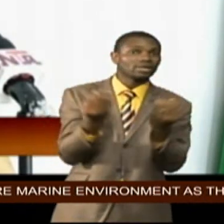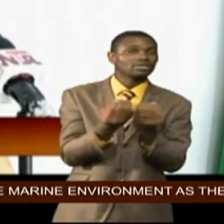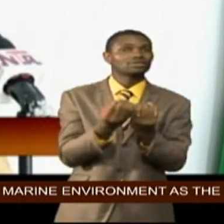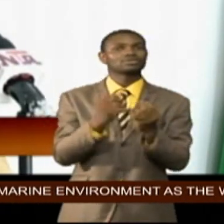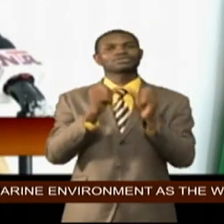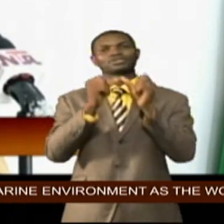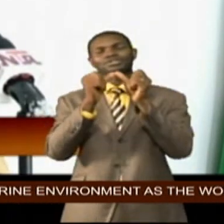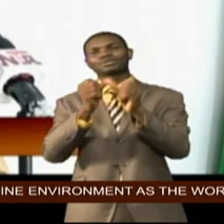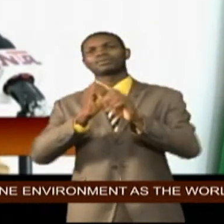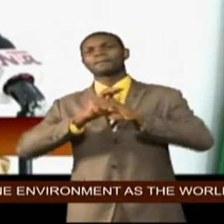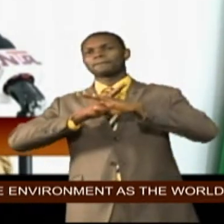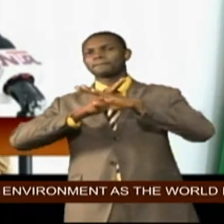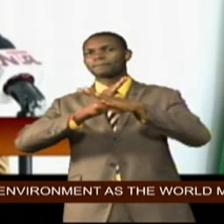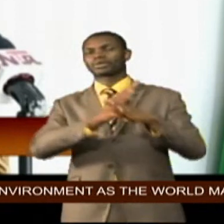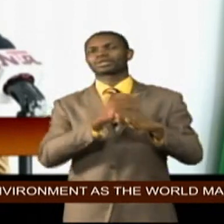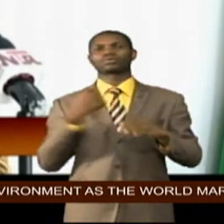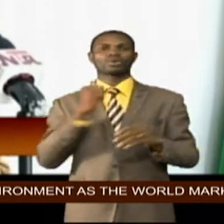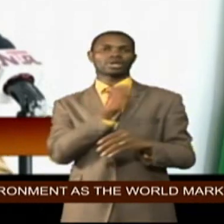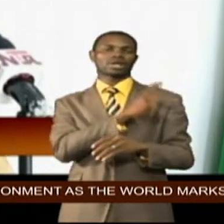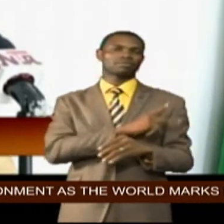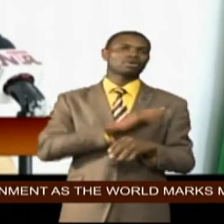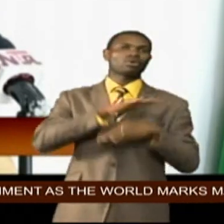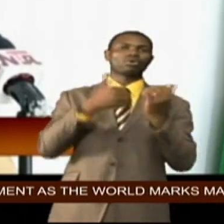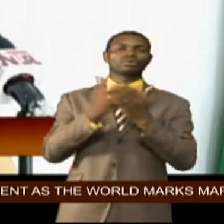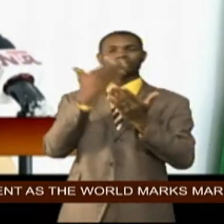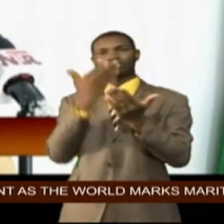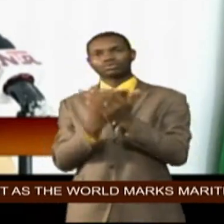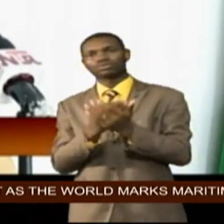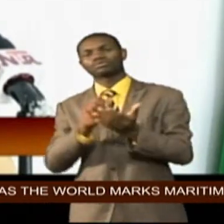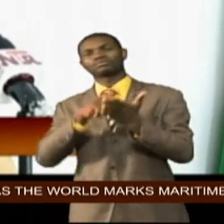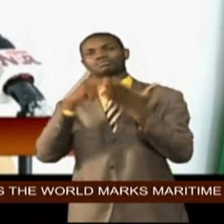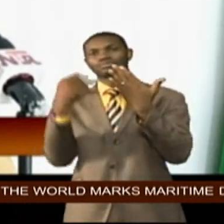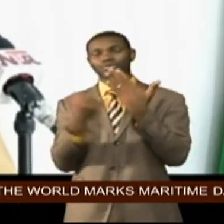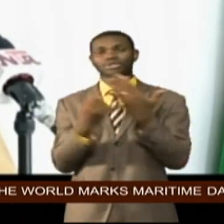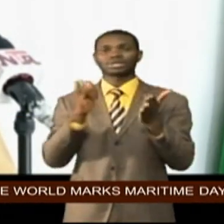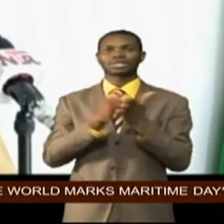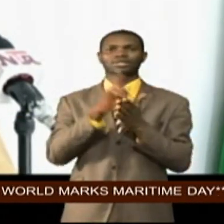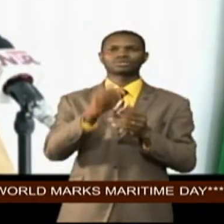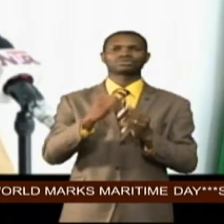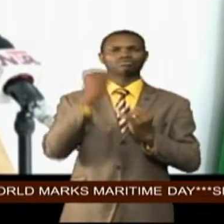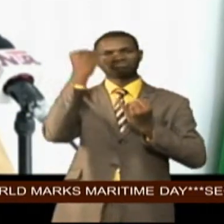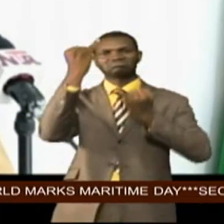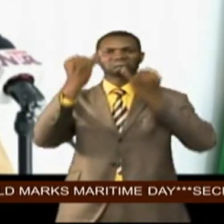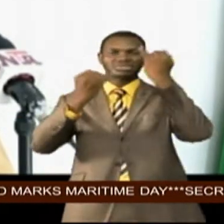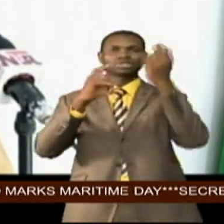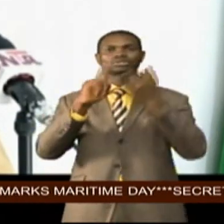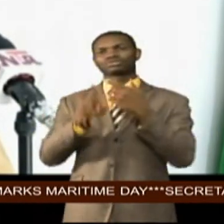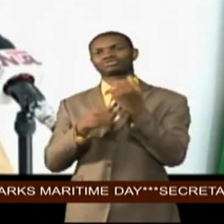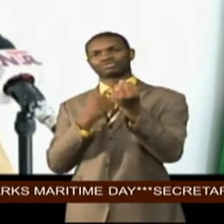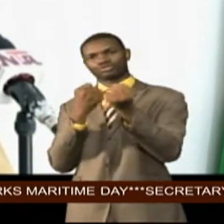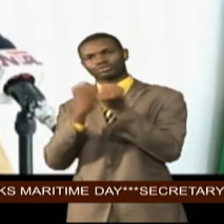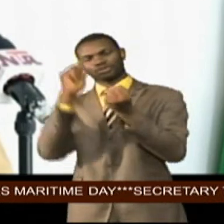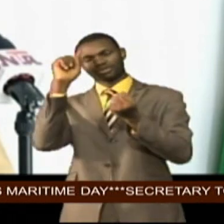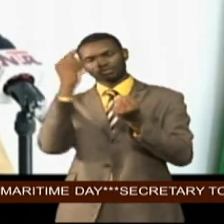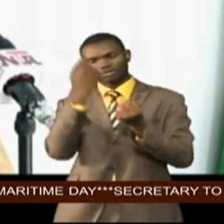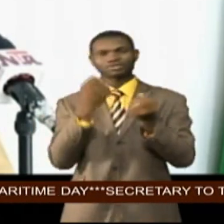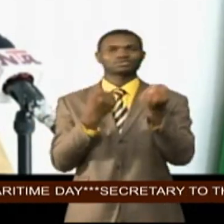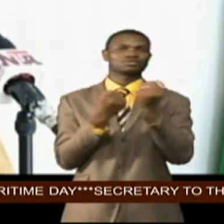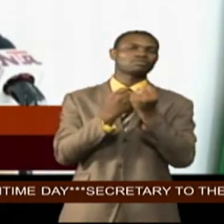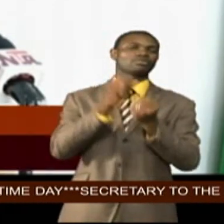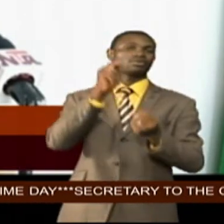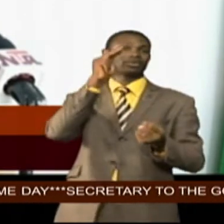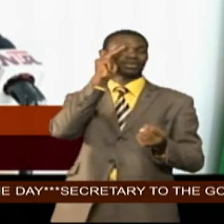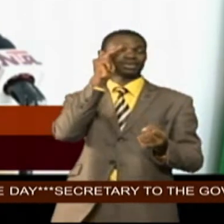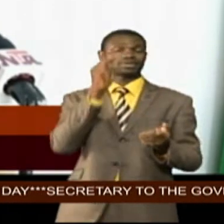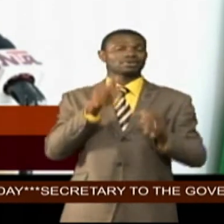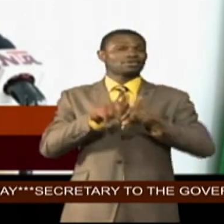we appreciate you for all the good projects you are initiating to support this government and to support Nigerian people, more especially your